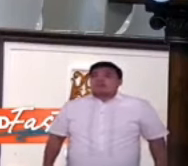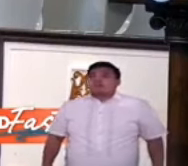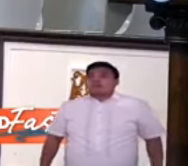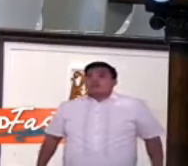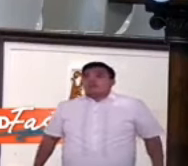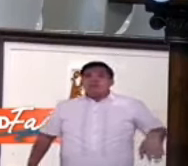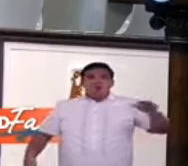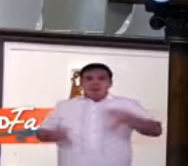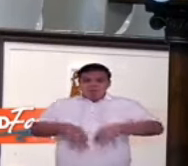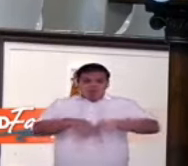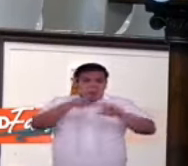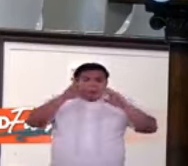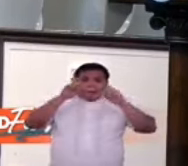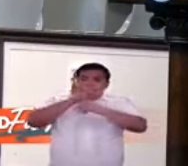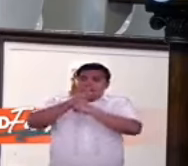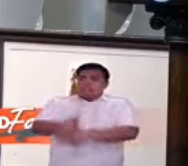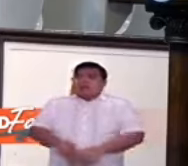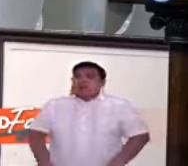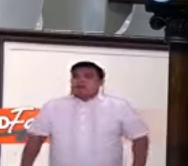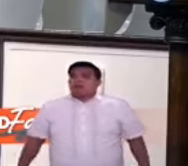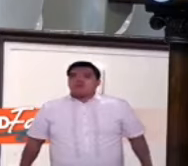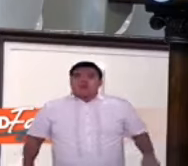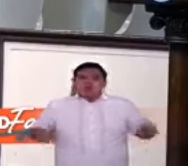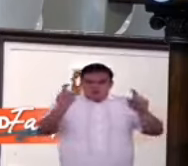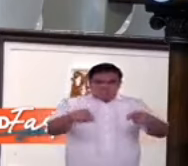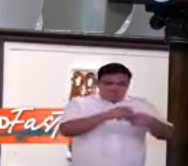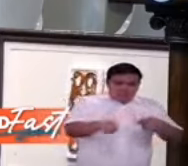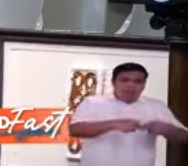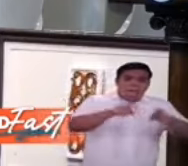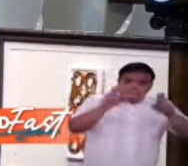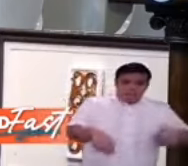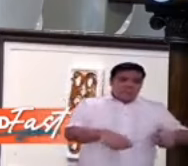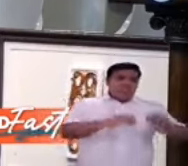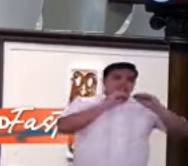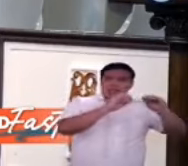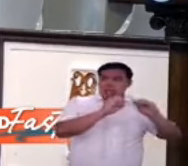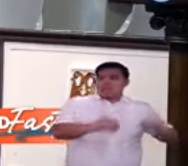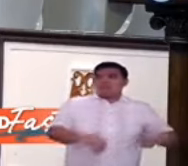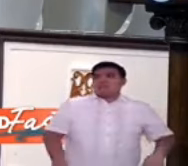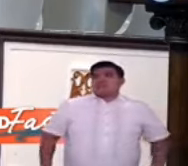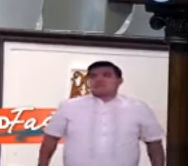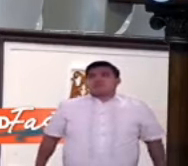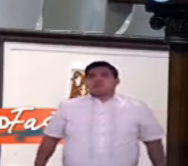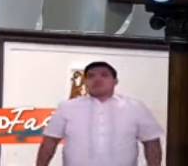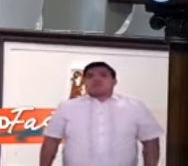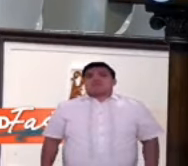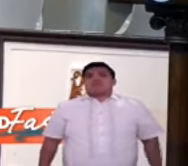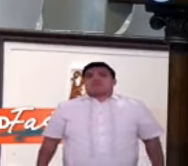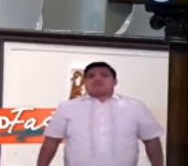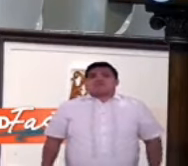naa, nga kana sila ato nang giatiman tungod kay kana sila victims